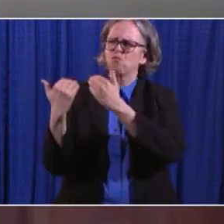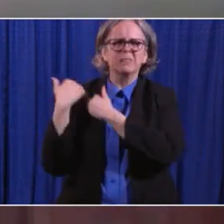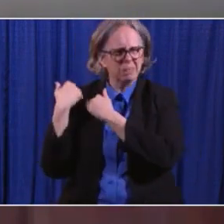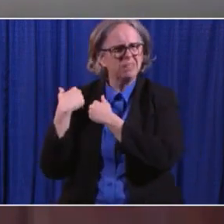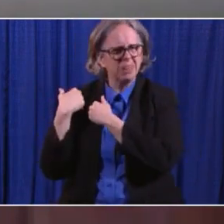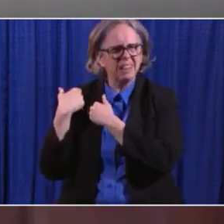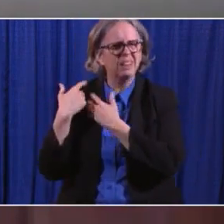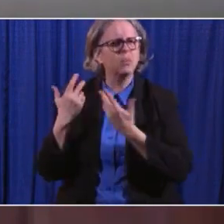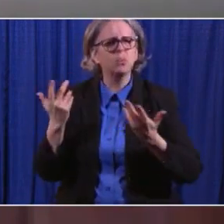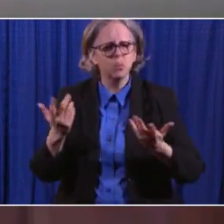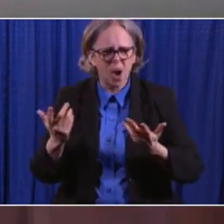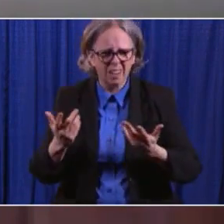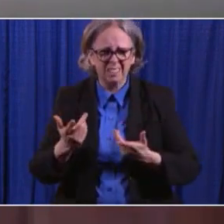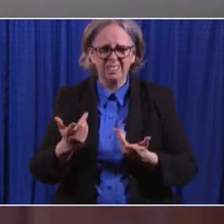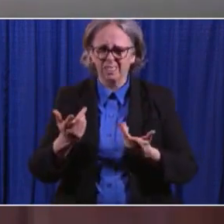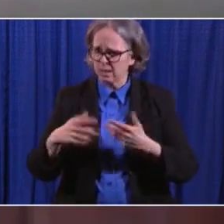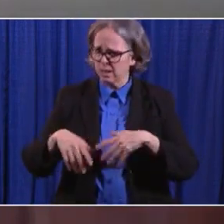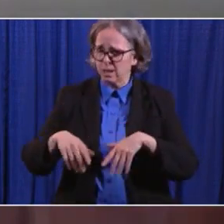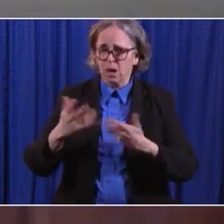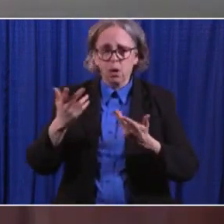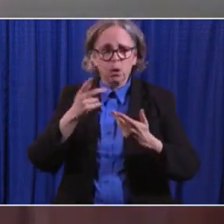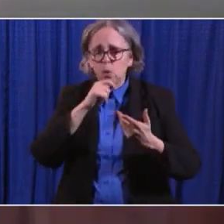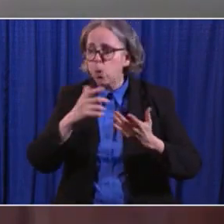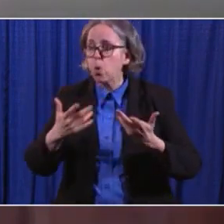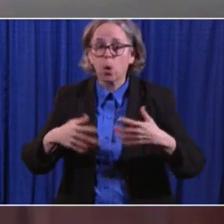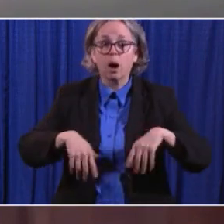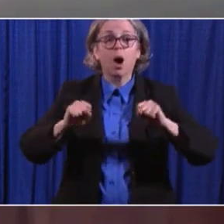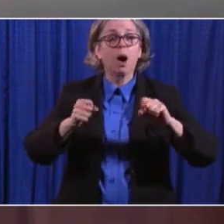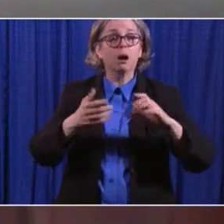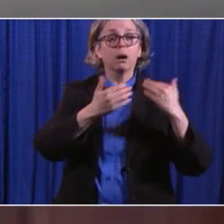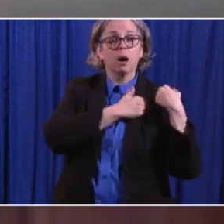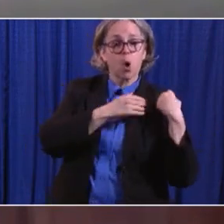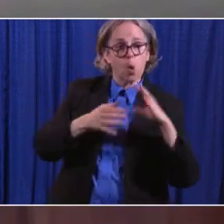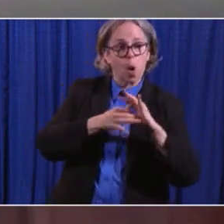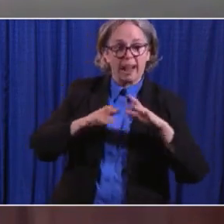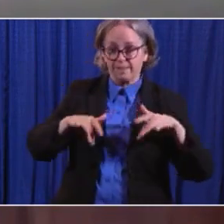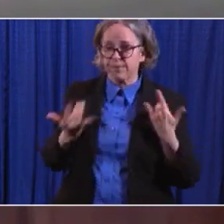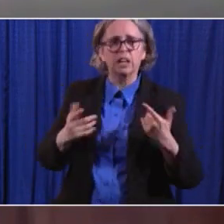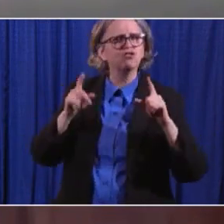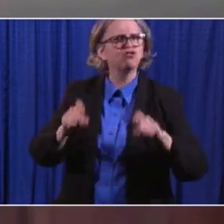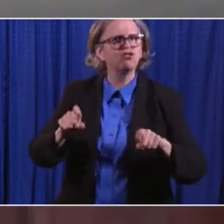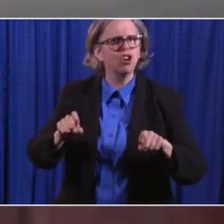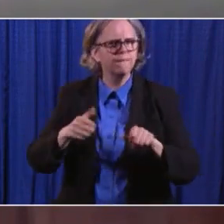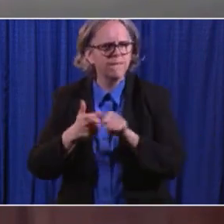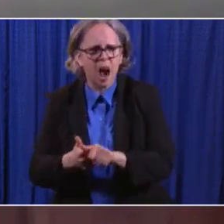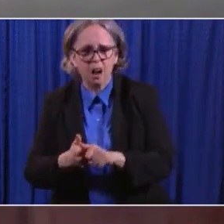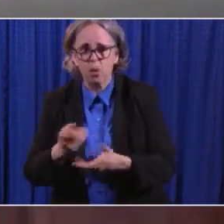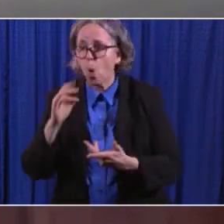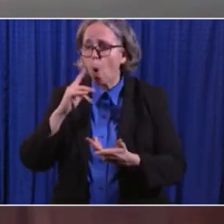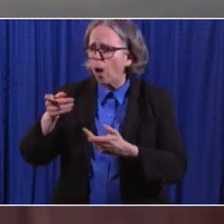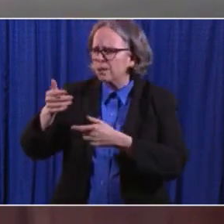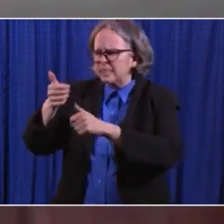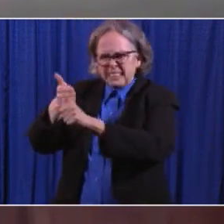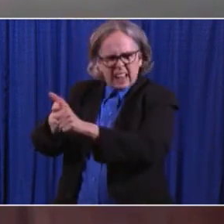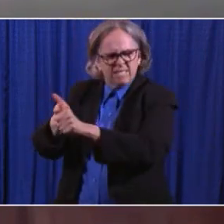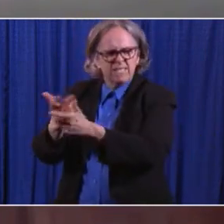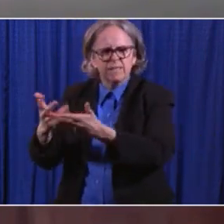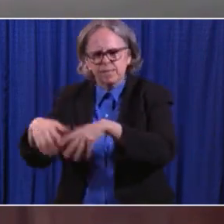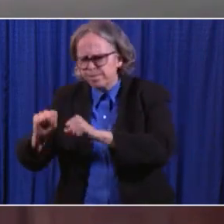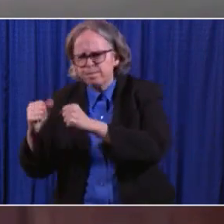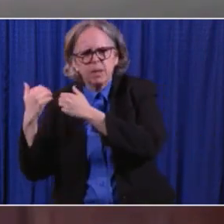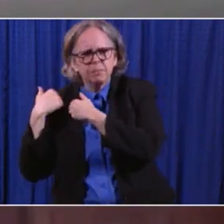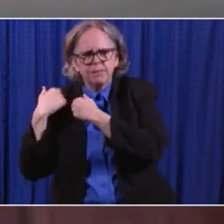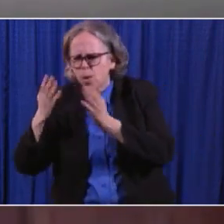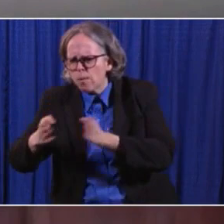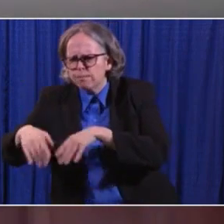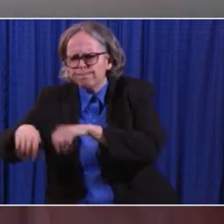operations, or to just the public. So throughout this pandemic, as we learn more about COVID and its effects, the Department of